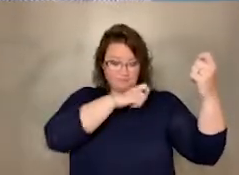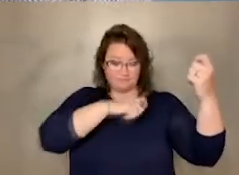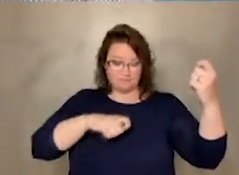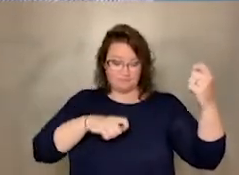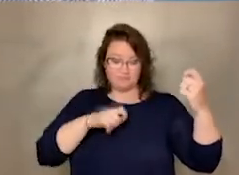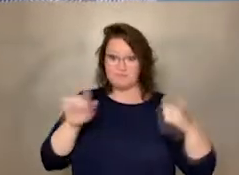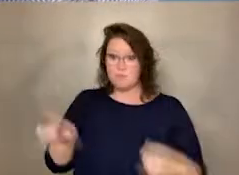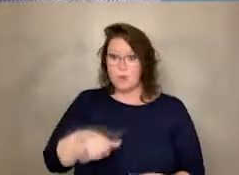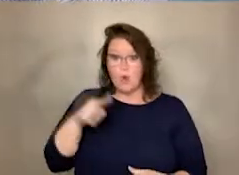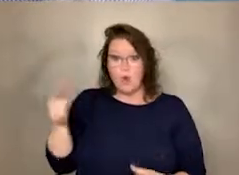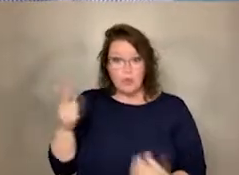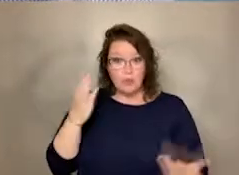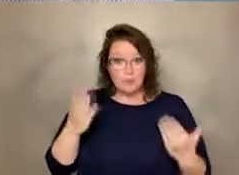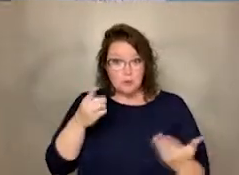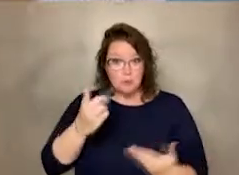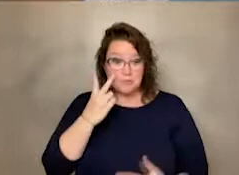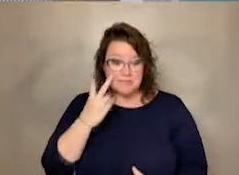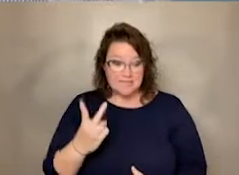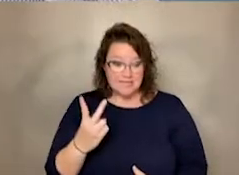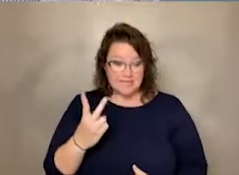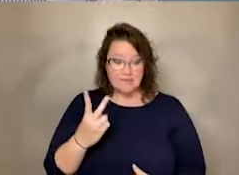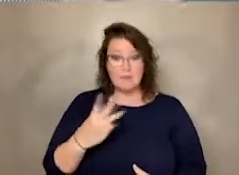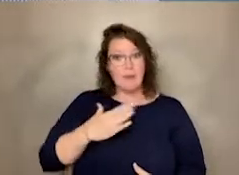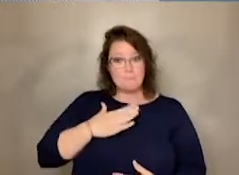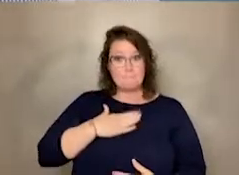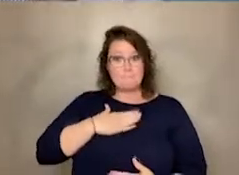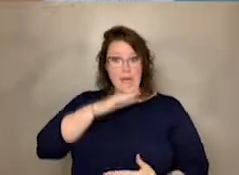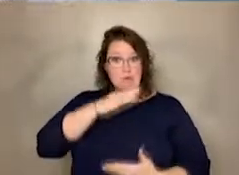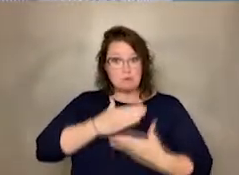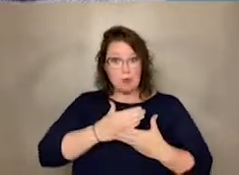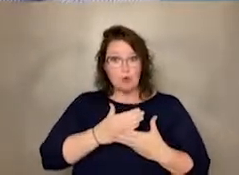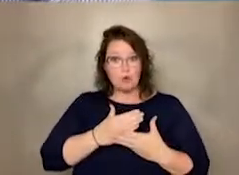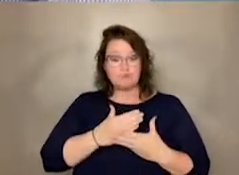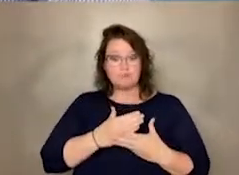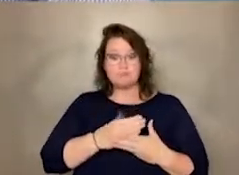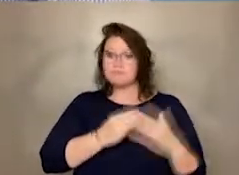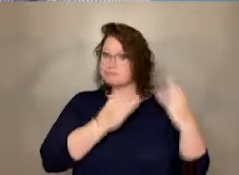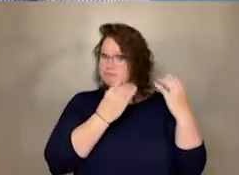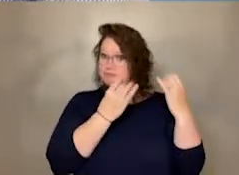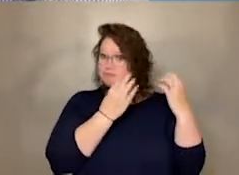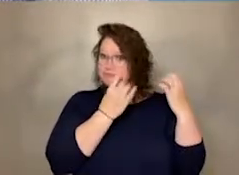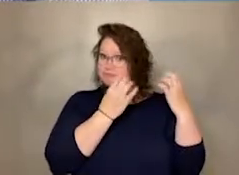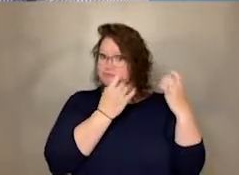Another instrument you may see, which is the one that my daughter plays, is the flute.